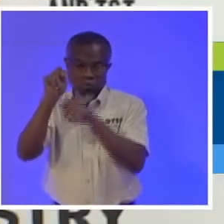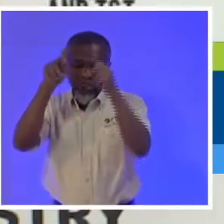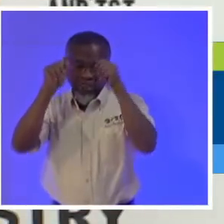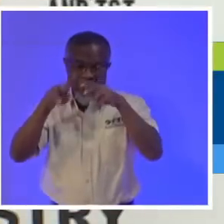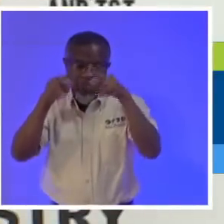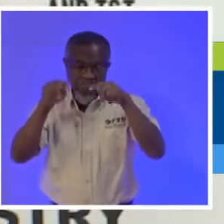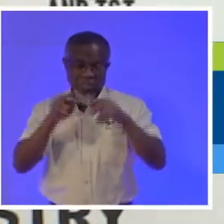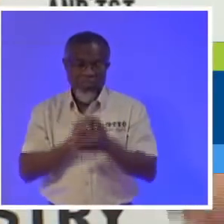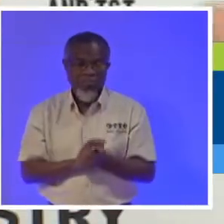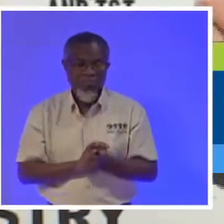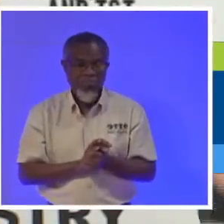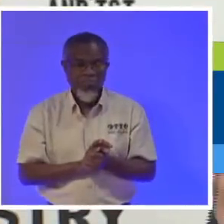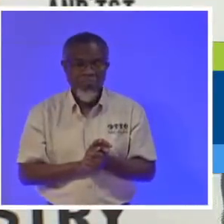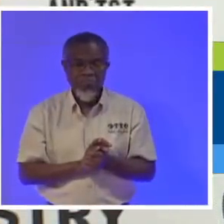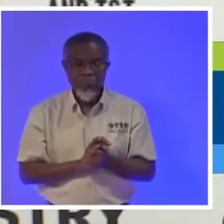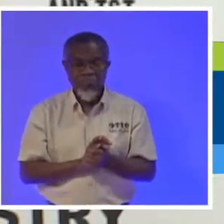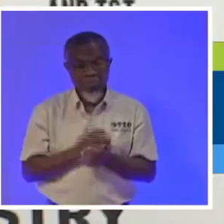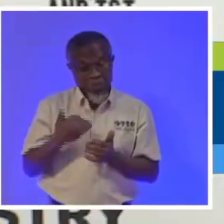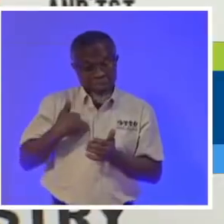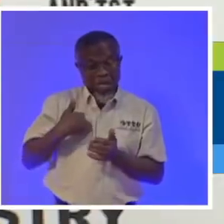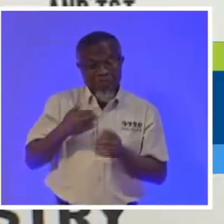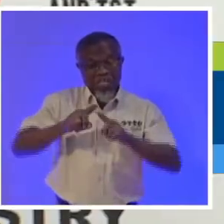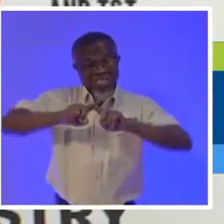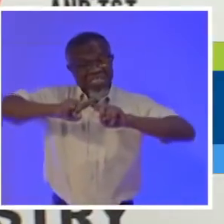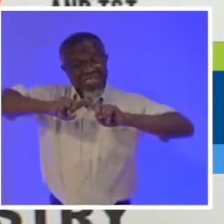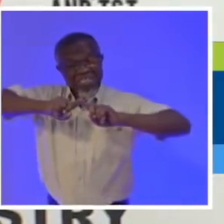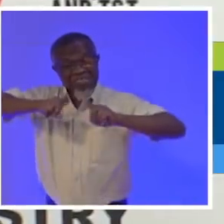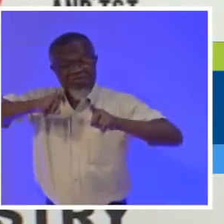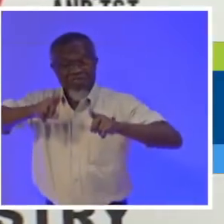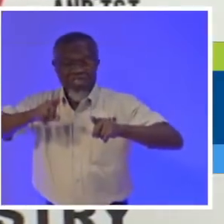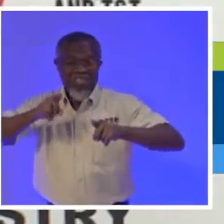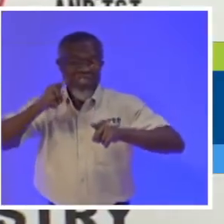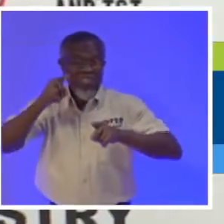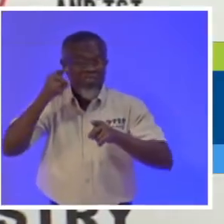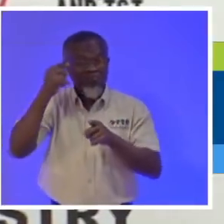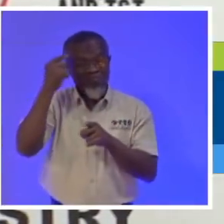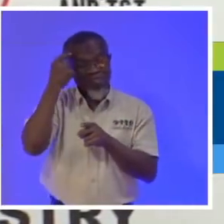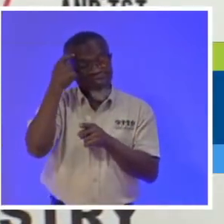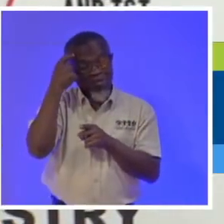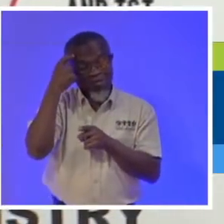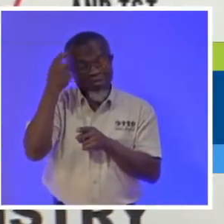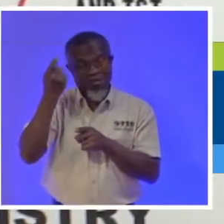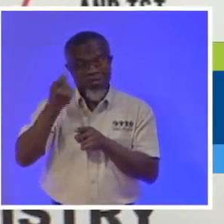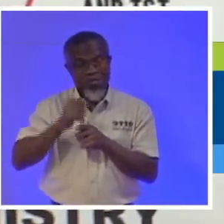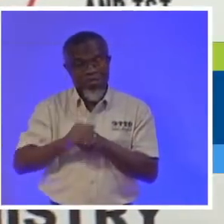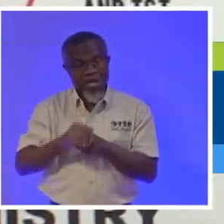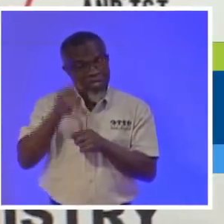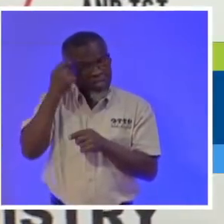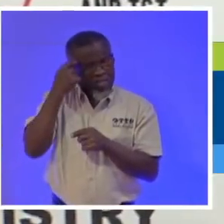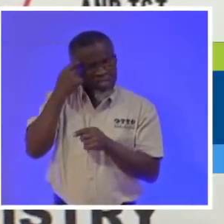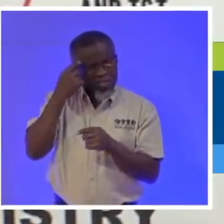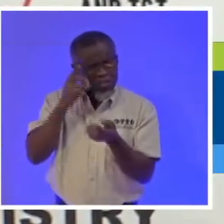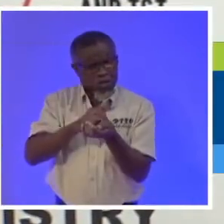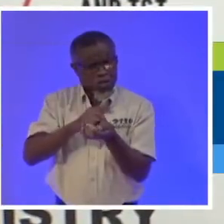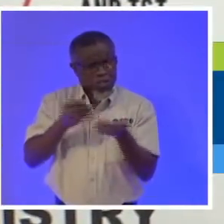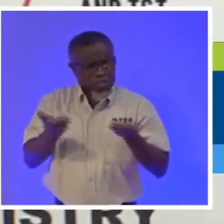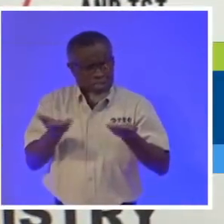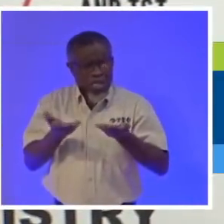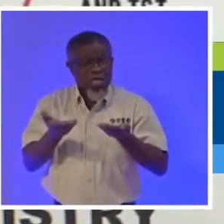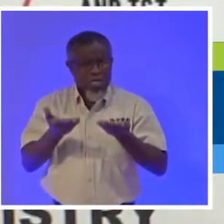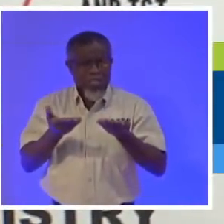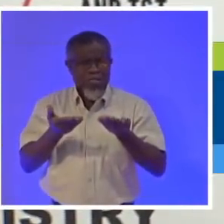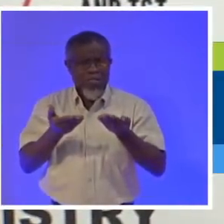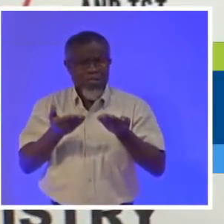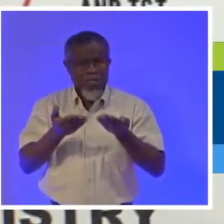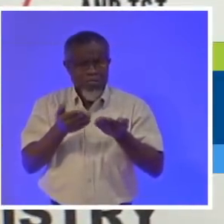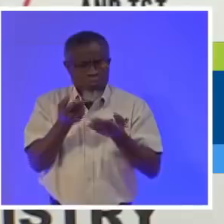off by saying we are not renowned for medical advancements. I think the doctors in our public healthcare system and private healthcare